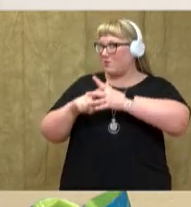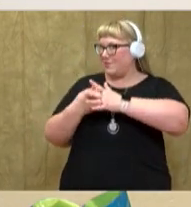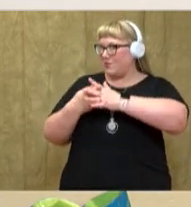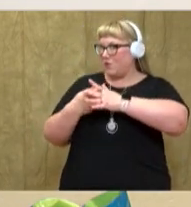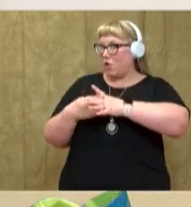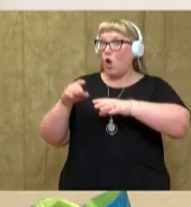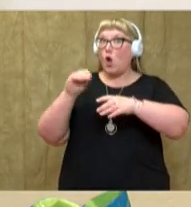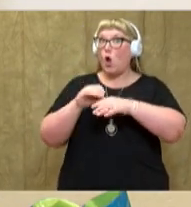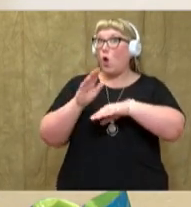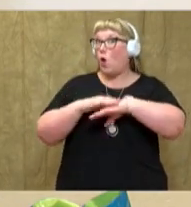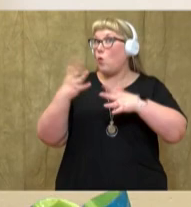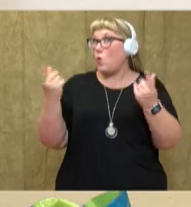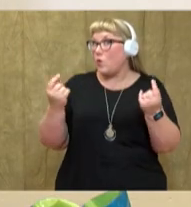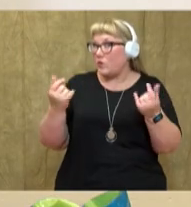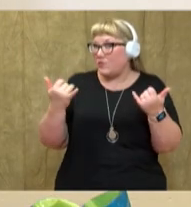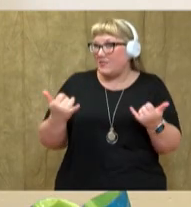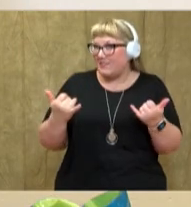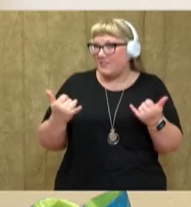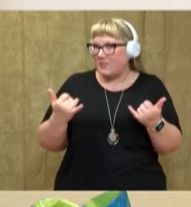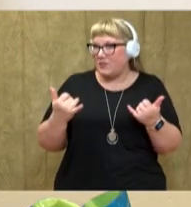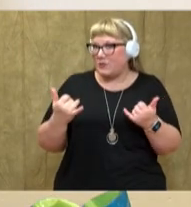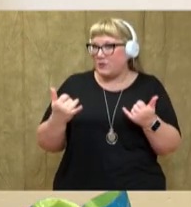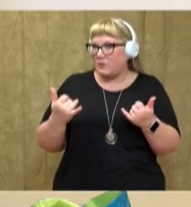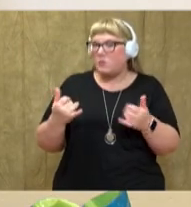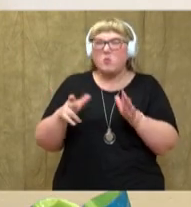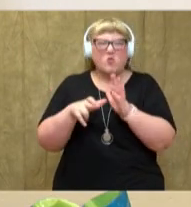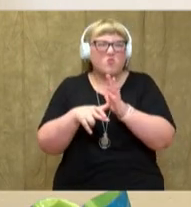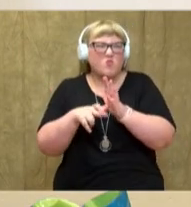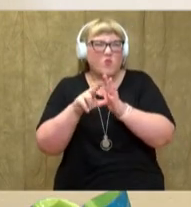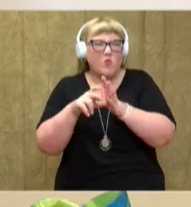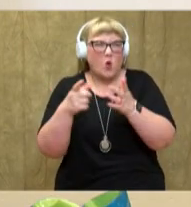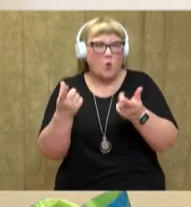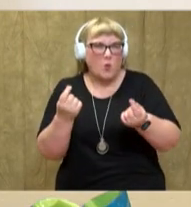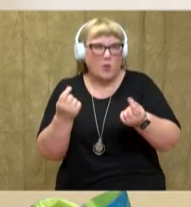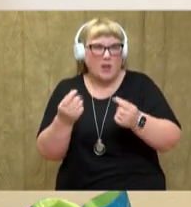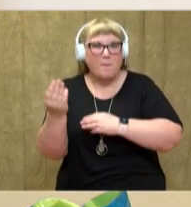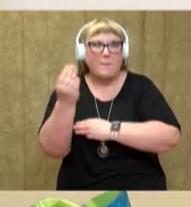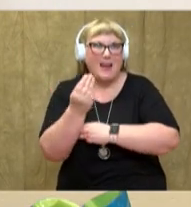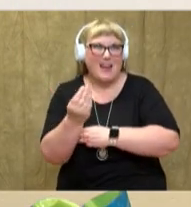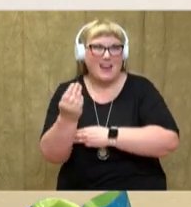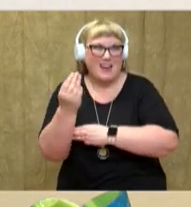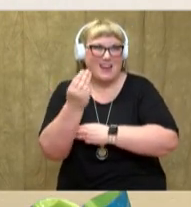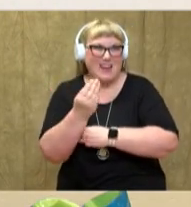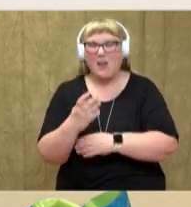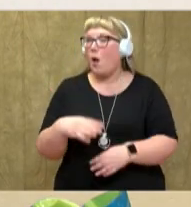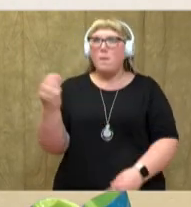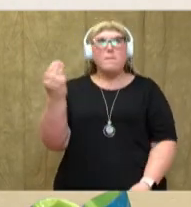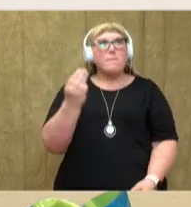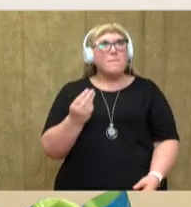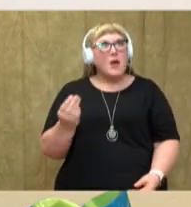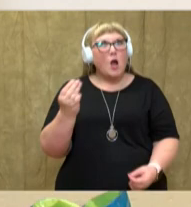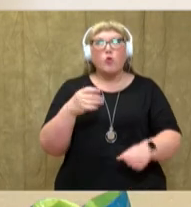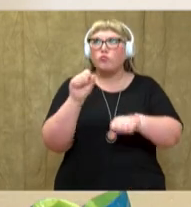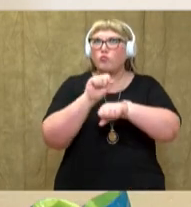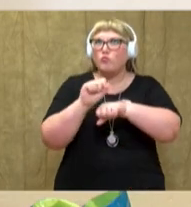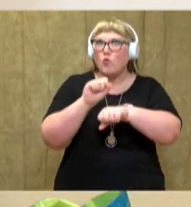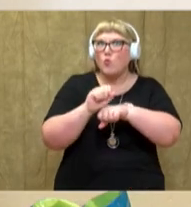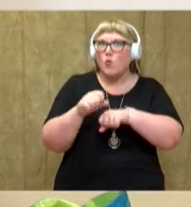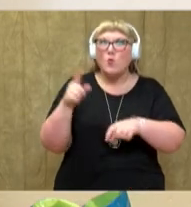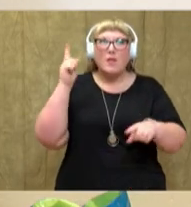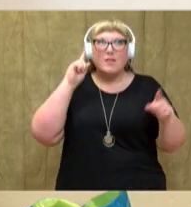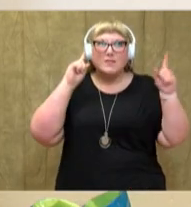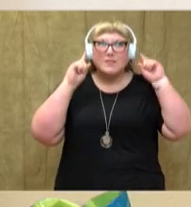on what we're doing today, let me give you a quick recap of what we worked on Monday. So Monday, we worked with the